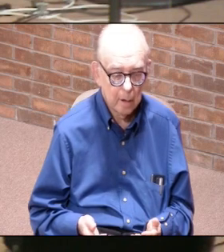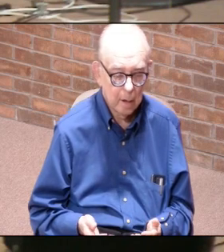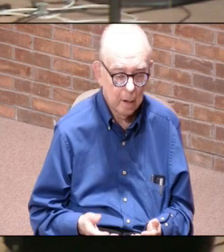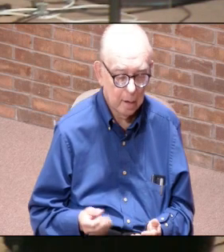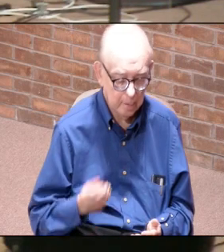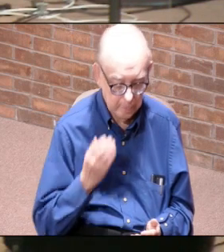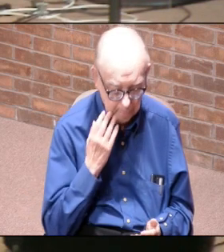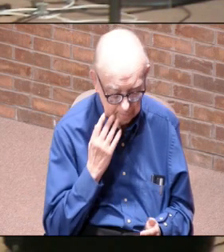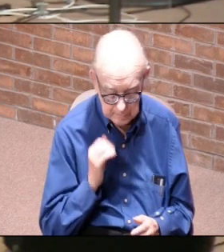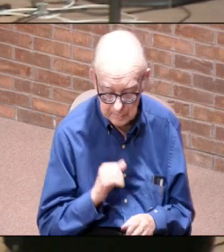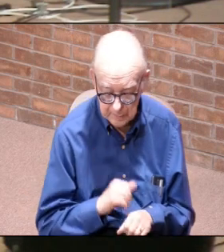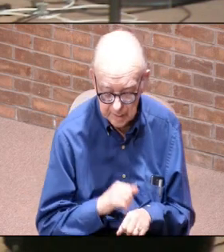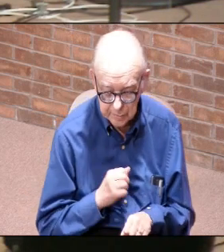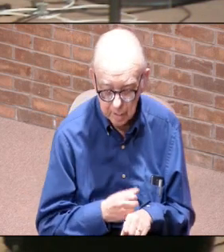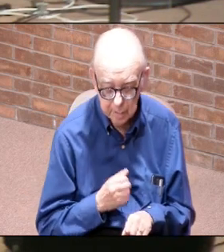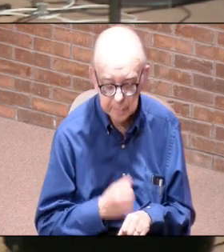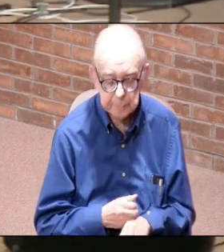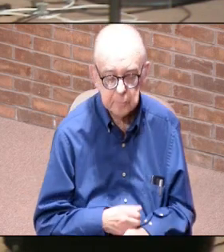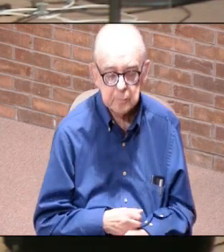And I know that's hard.